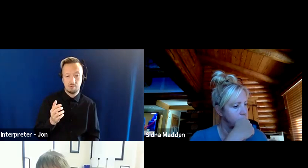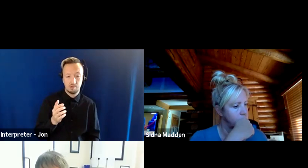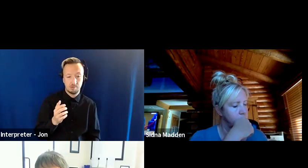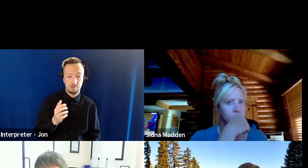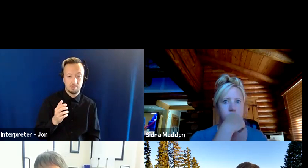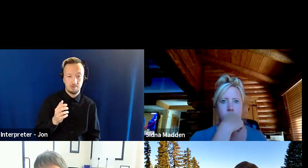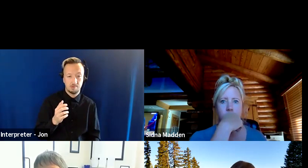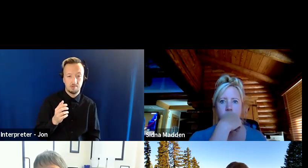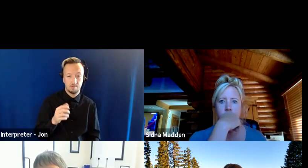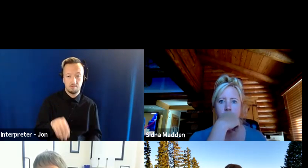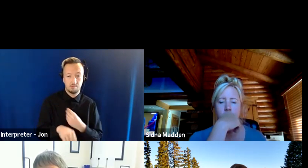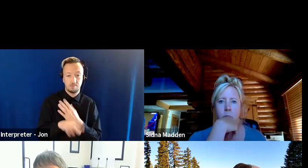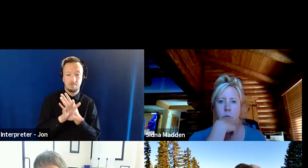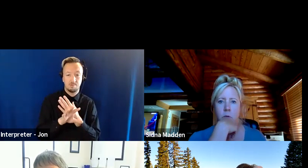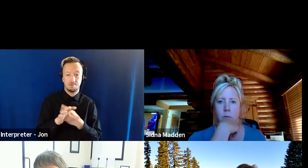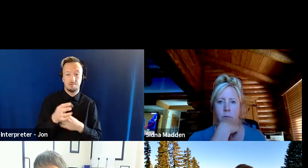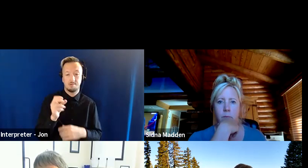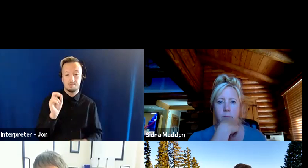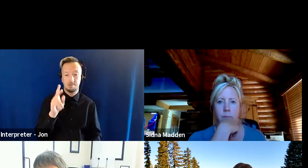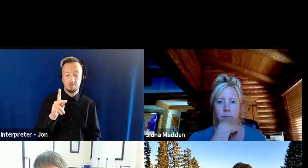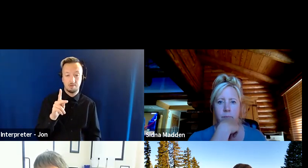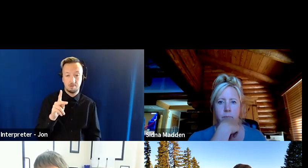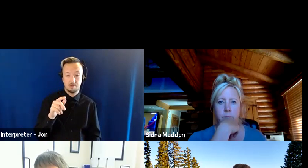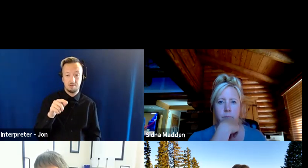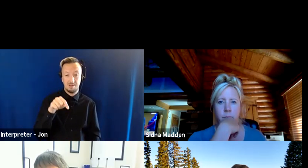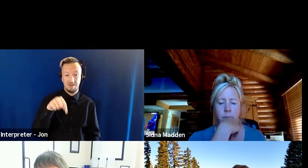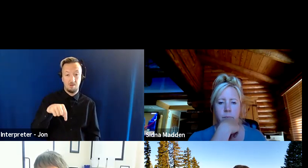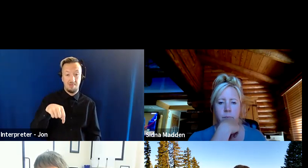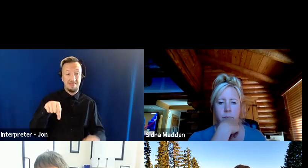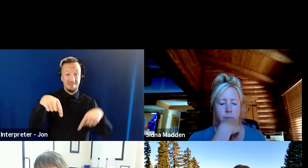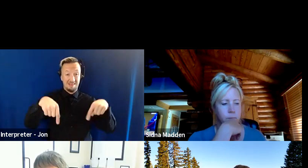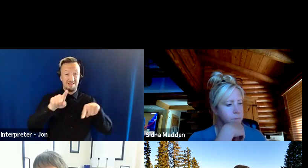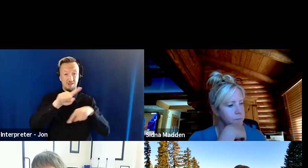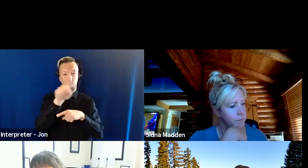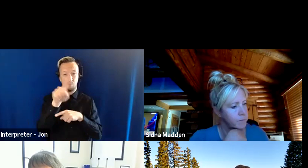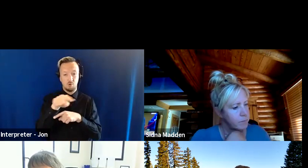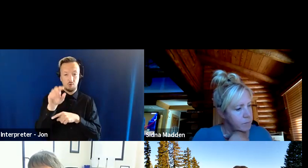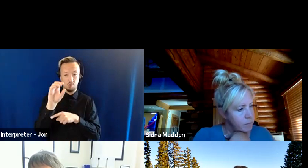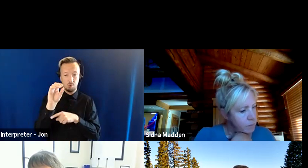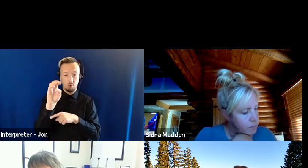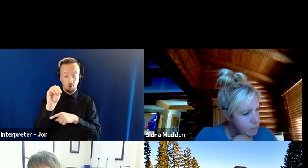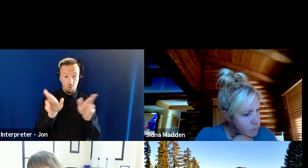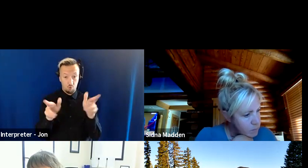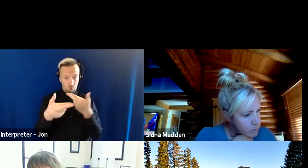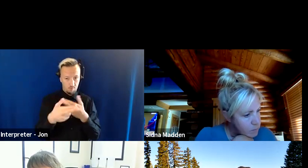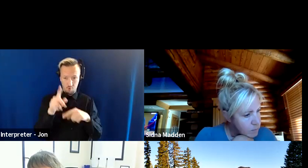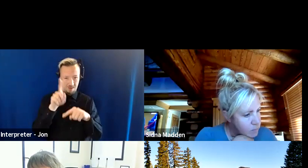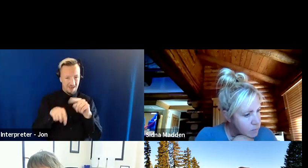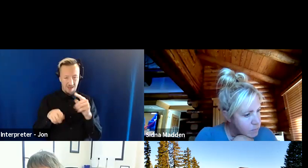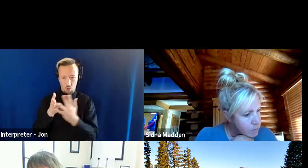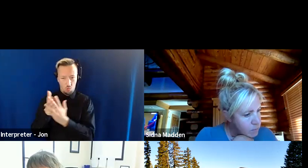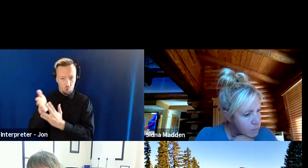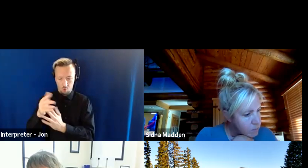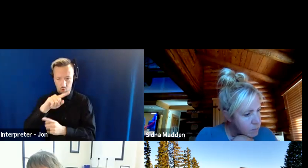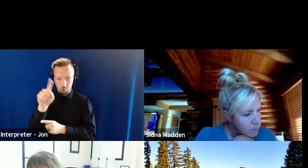Let me just turn video on real quick. So we're in a Zoom room and we can't click the link through the Zoom room. We can only